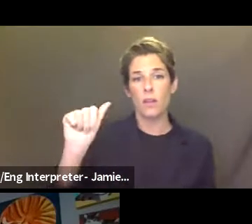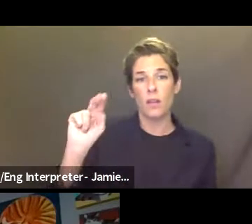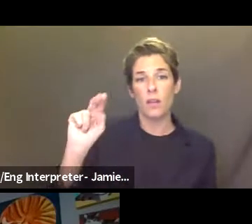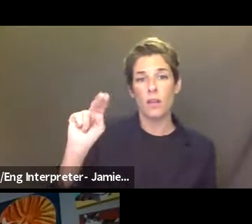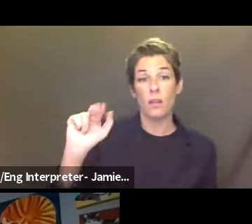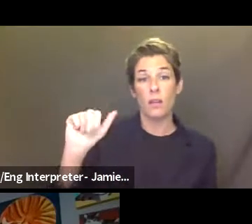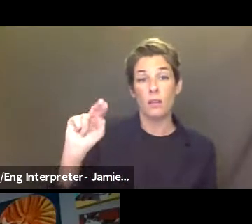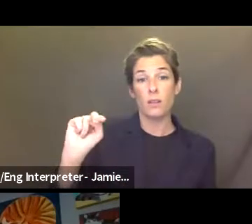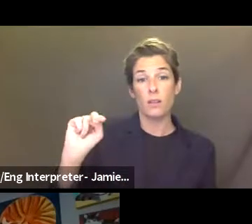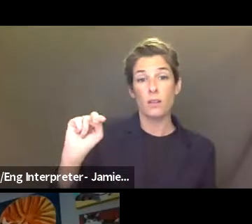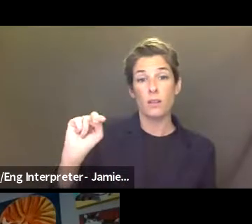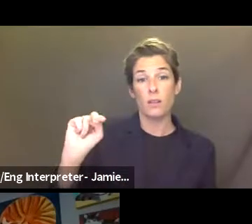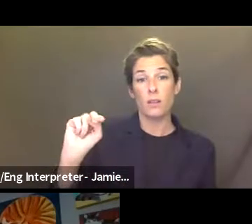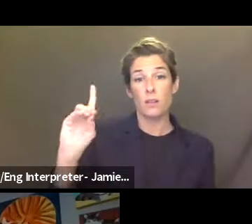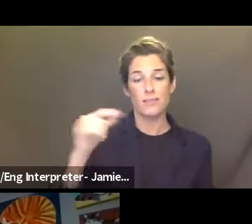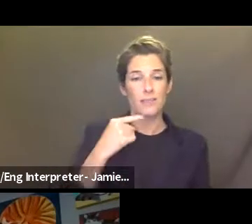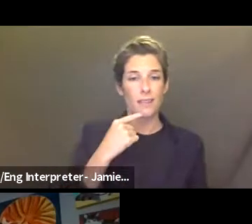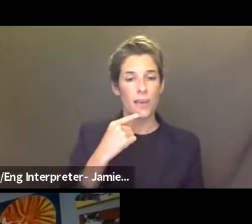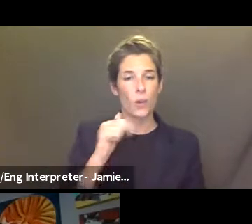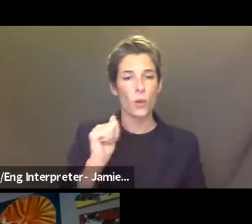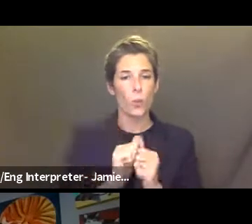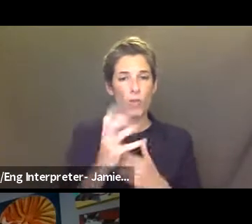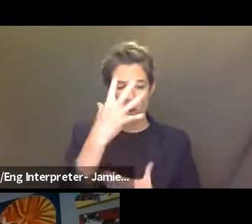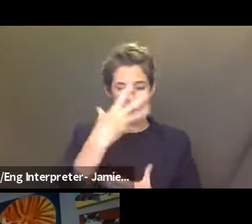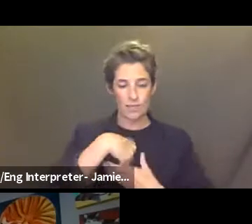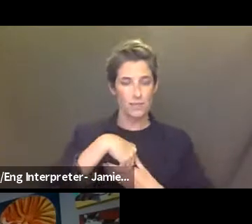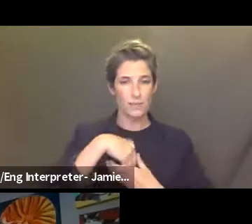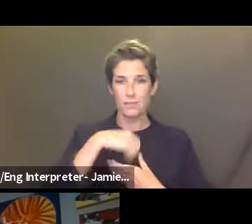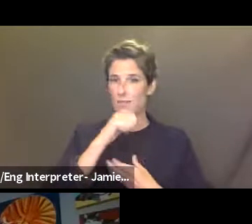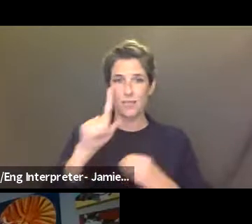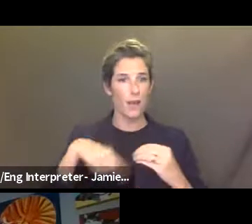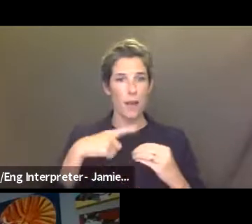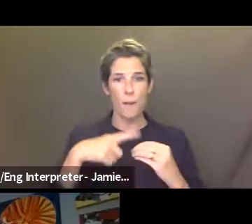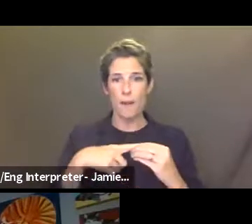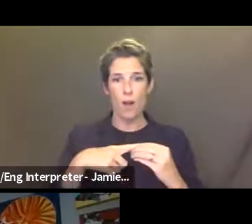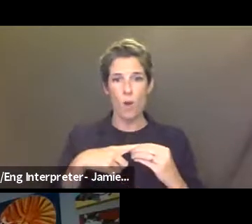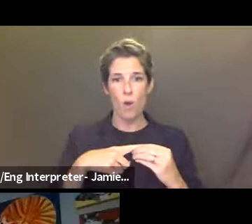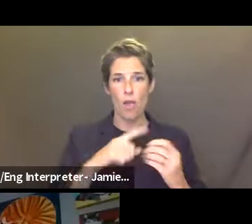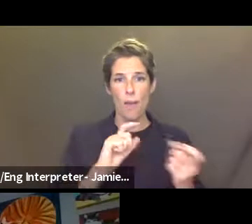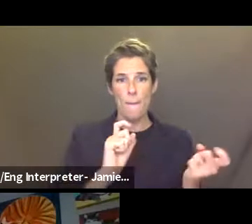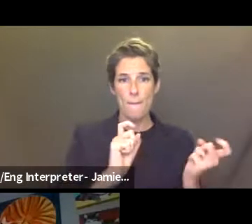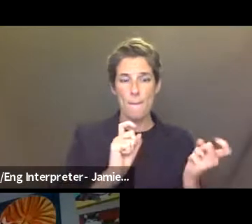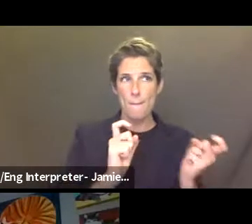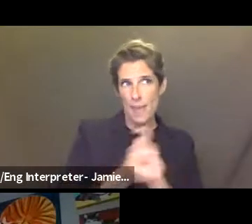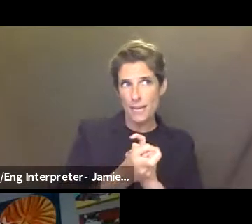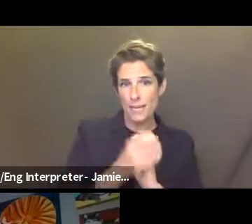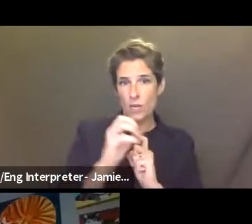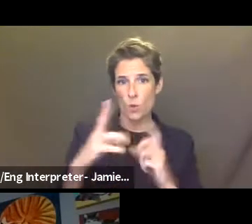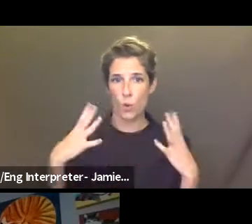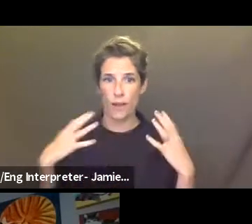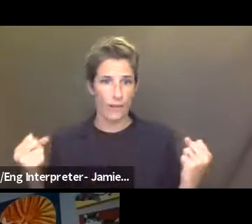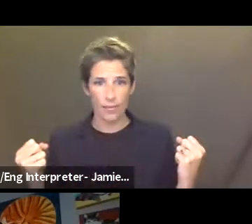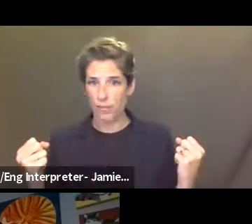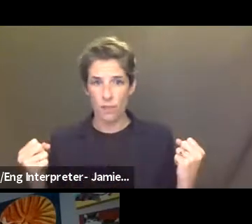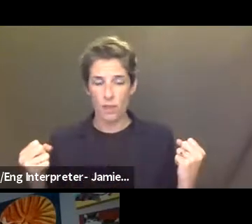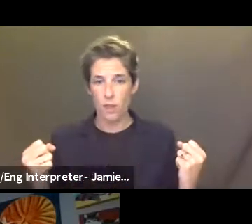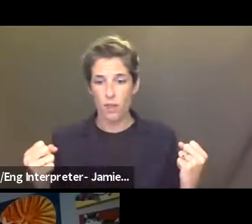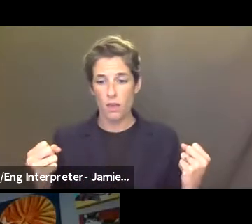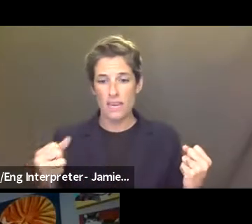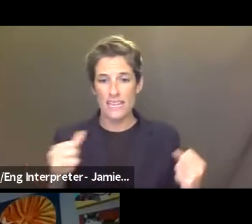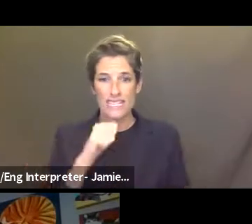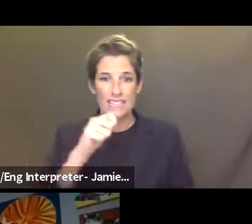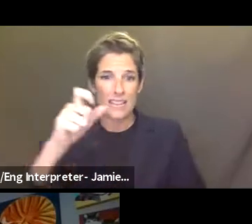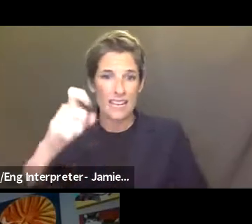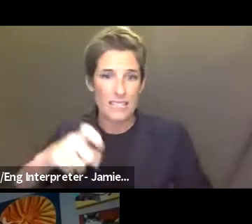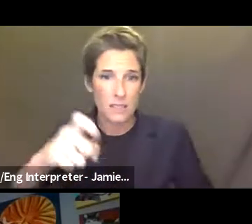know that there's any mending or healing necessary, because I don't think it's an